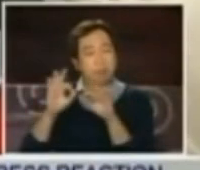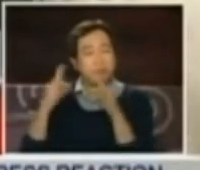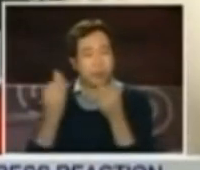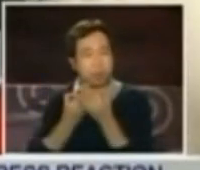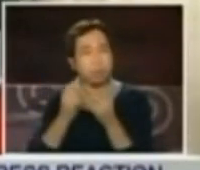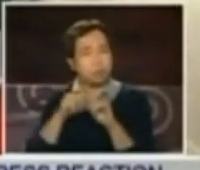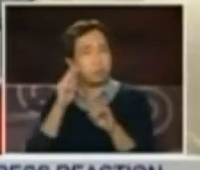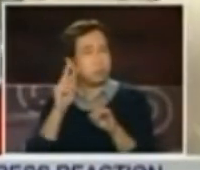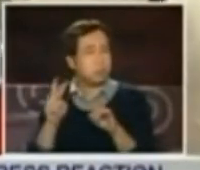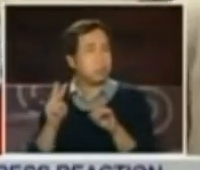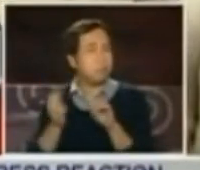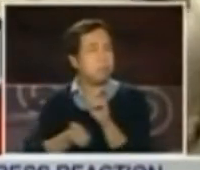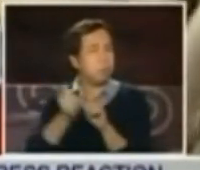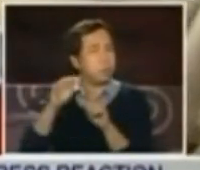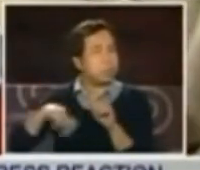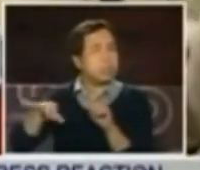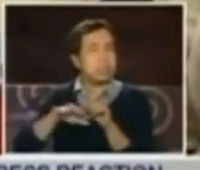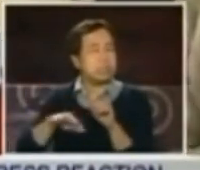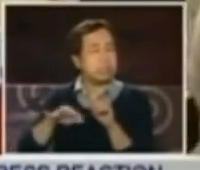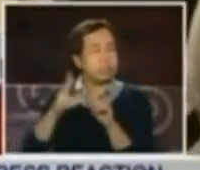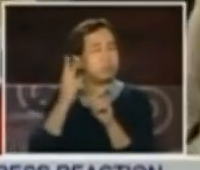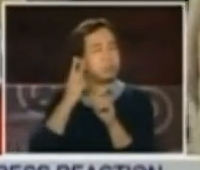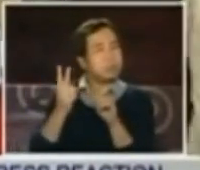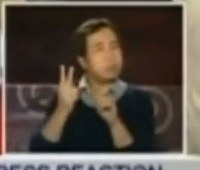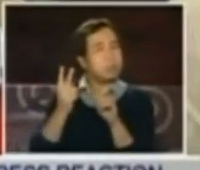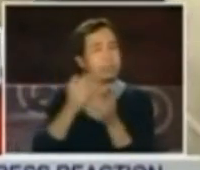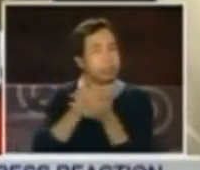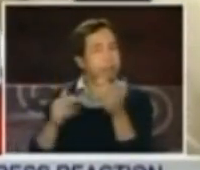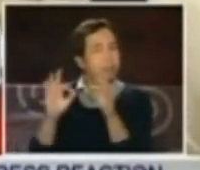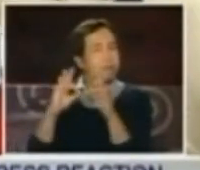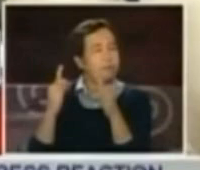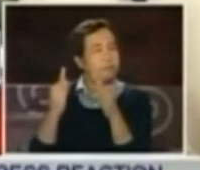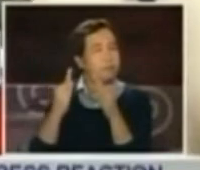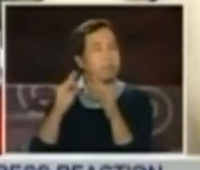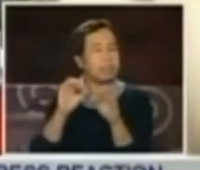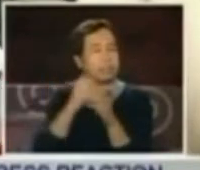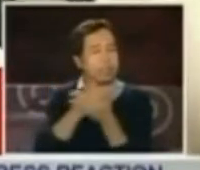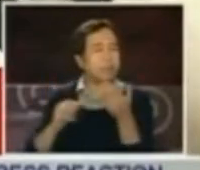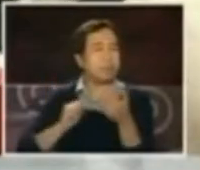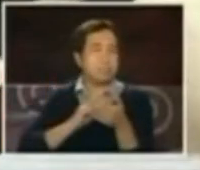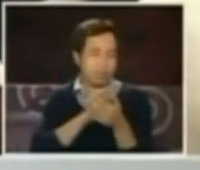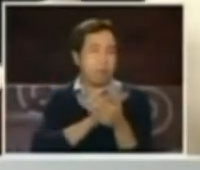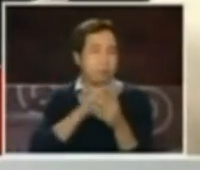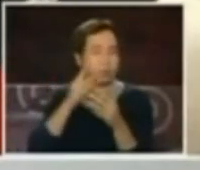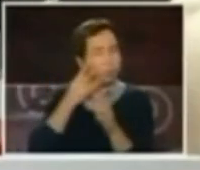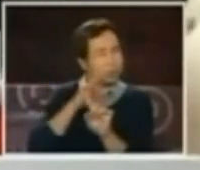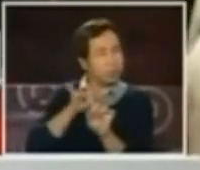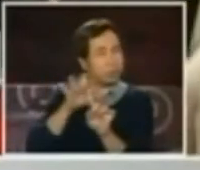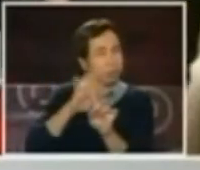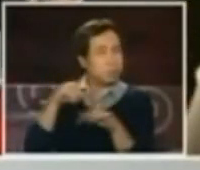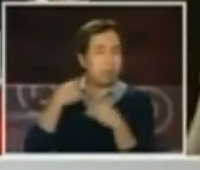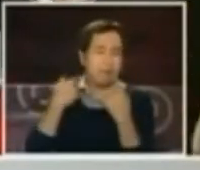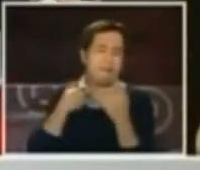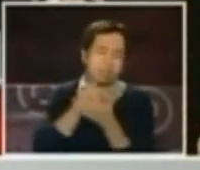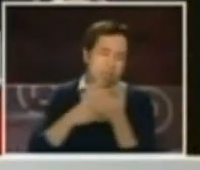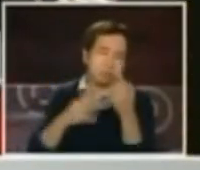No tears, in fact, Tony. I've seen some members of his staff every now and then in the past 5 months, you know, shed some tears.